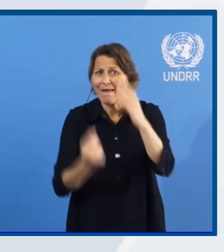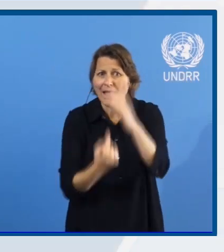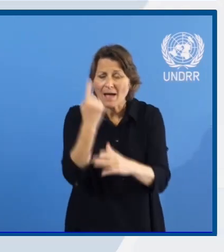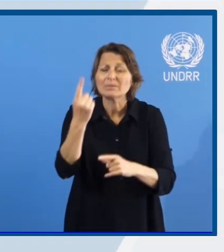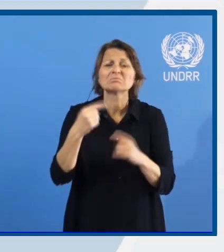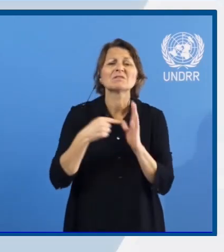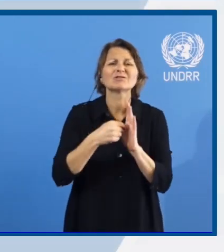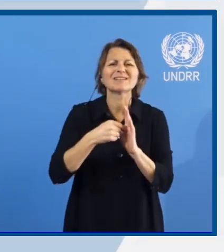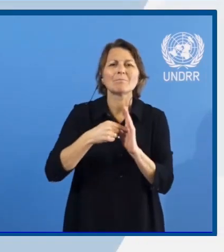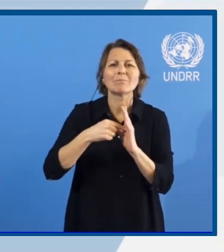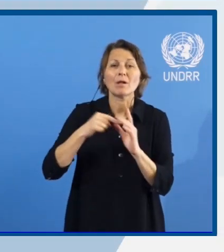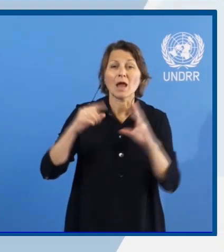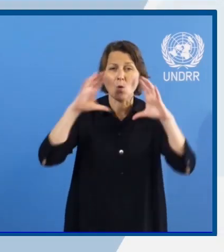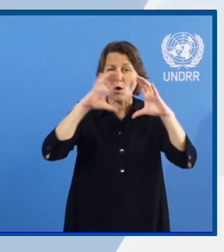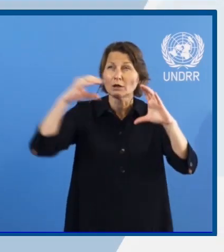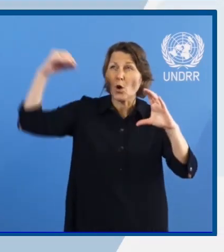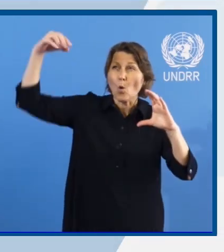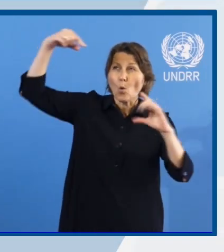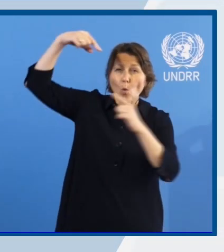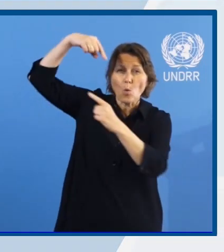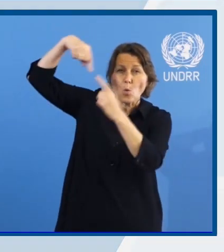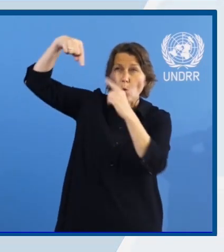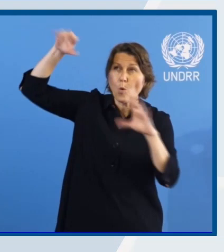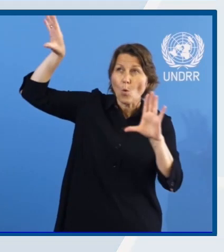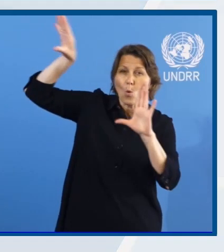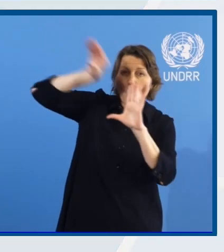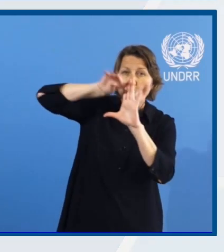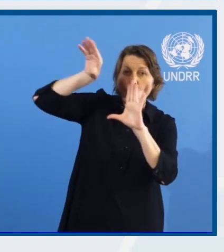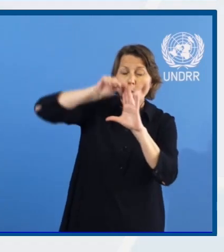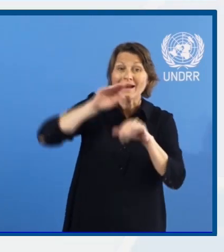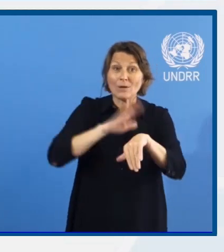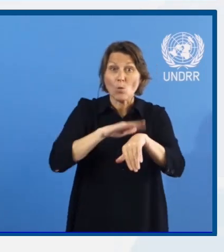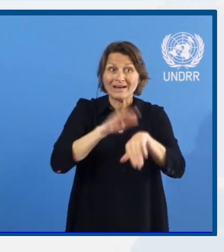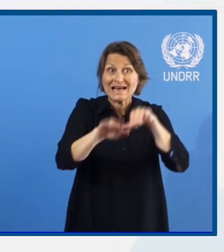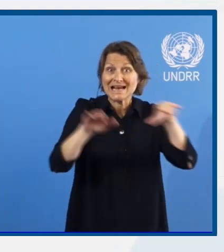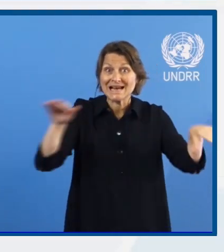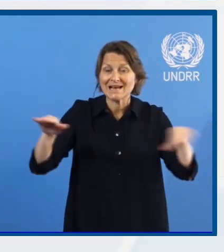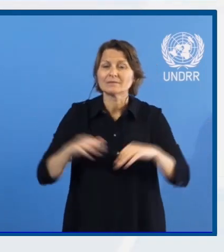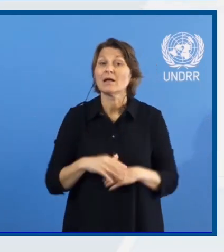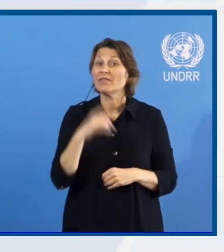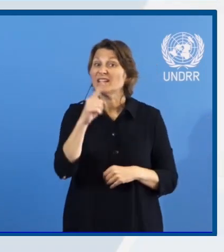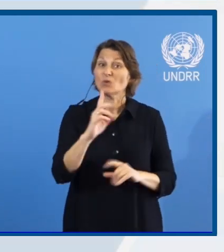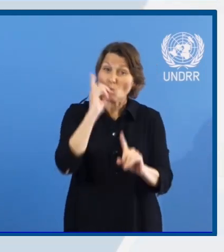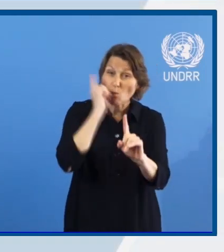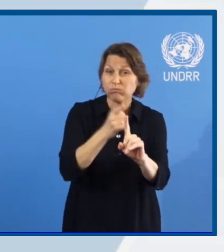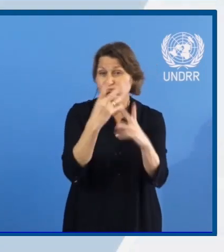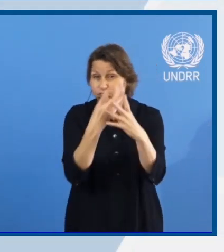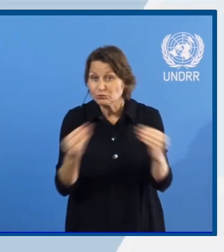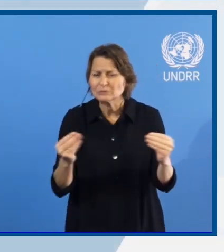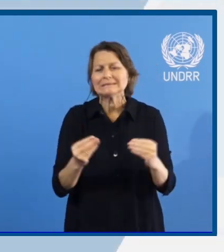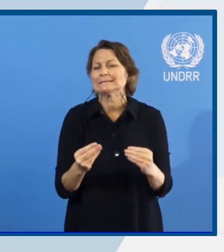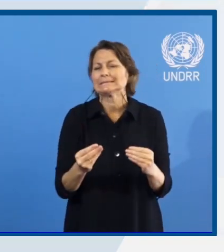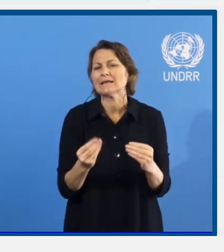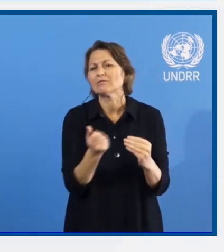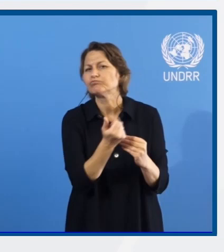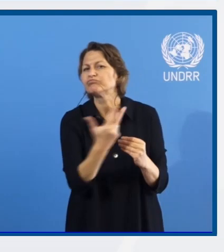solution alone. I would first of all want to thank the person who was just